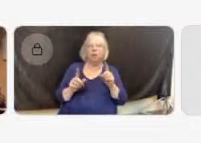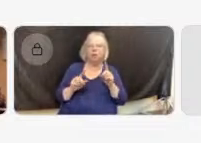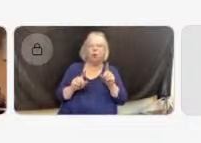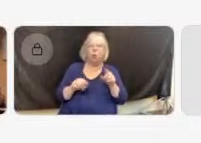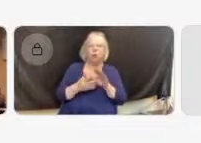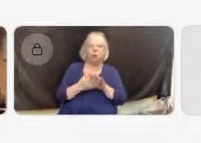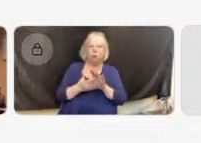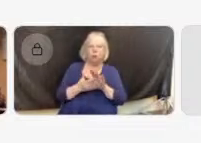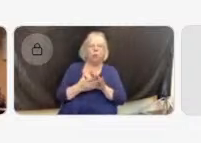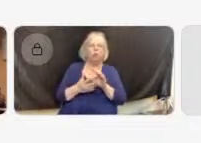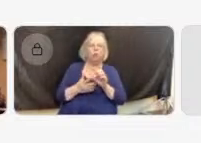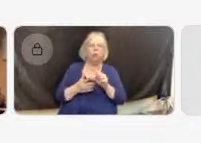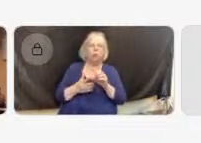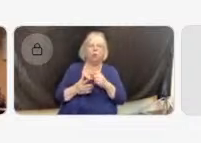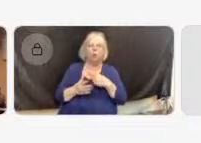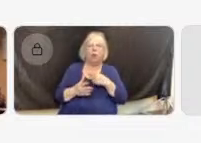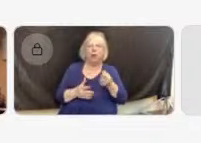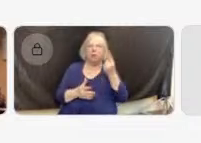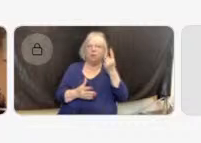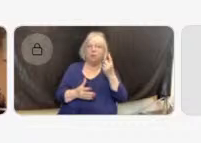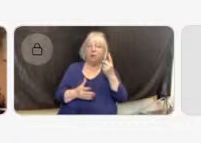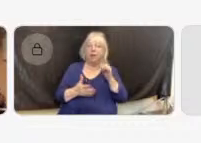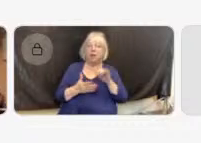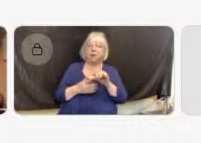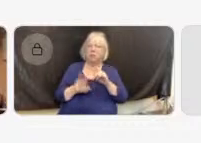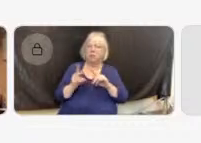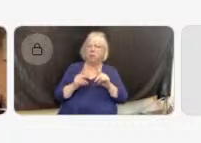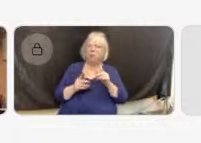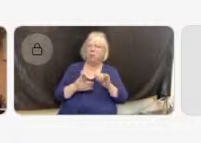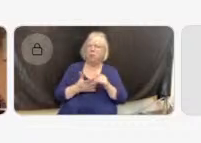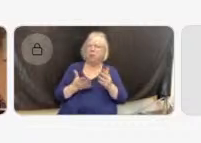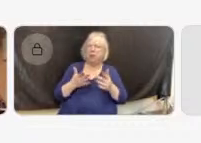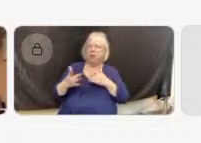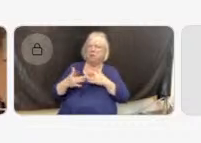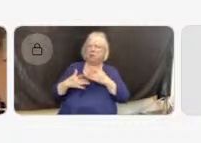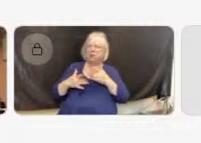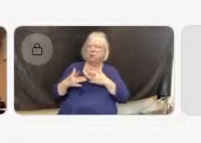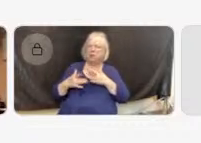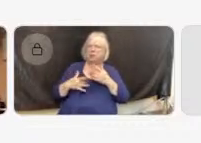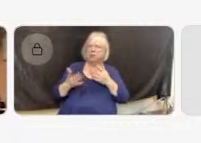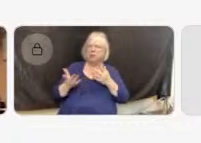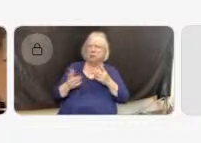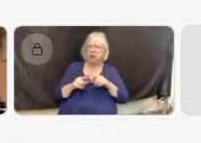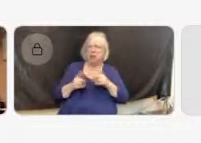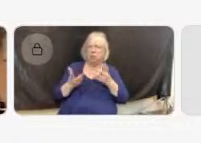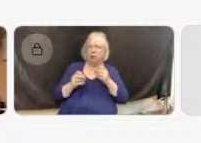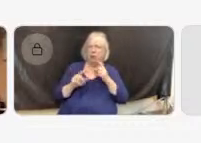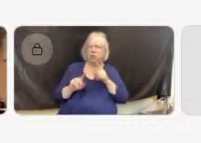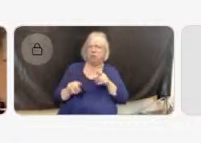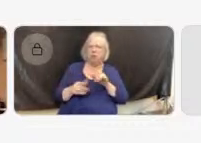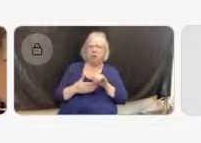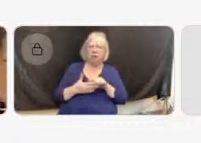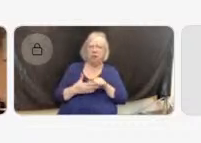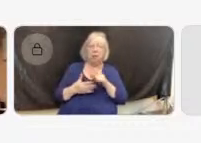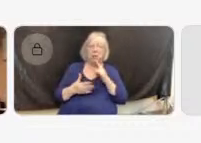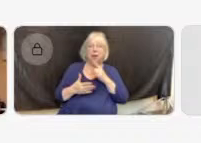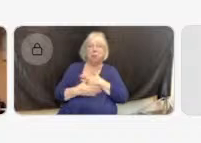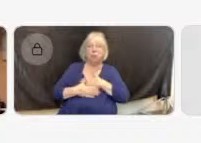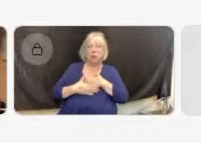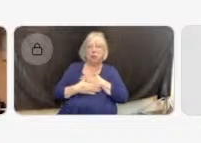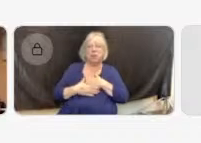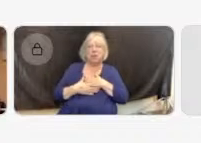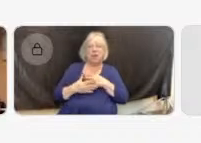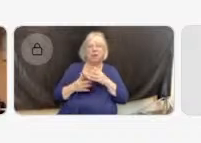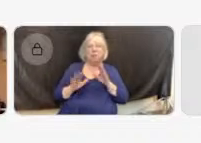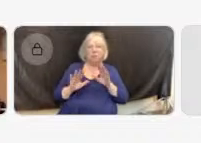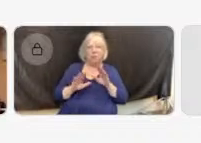So I understand anyone that would have a concern that we'll not touch them like we want to touch them. But I appreciate the masterful